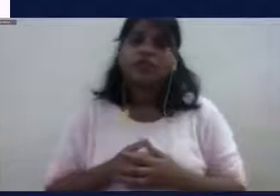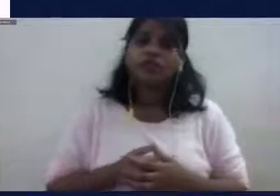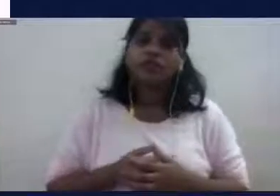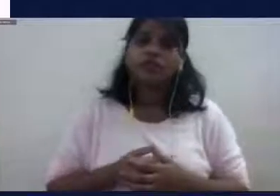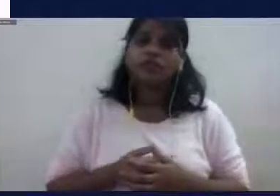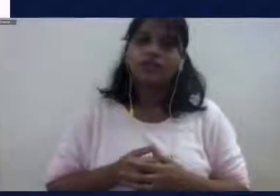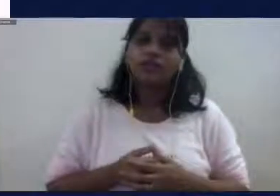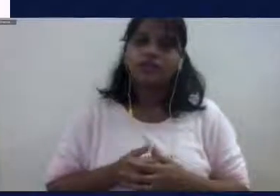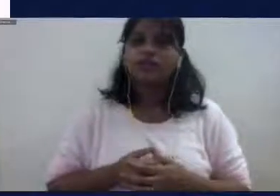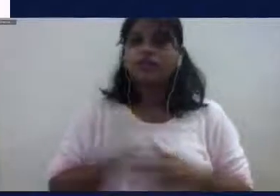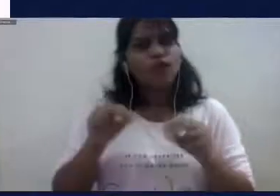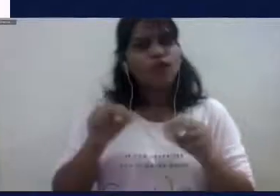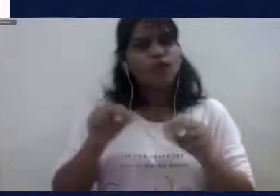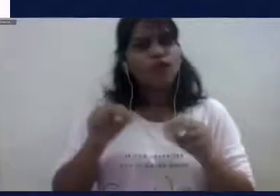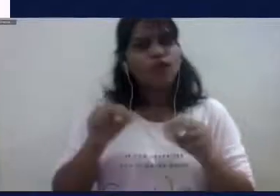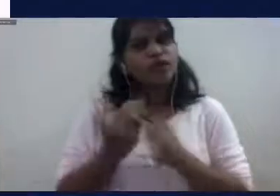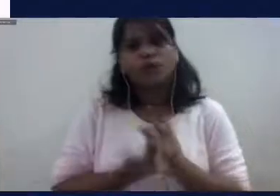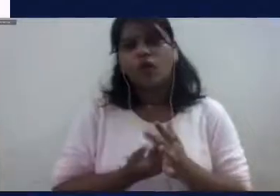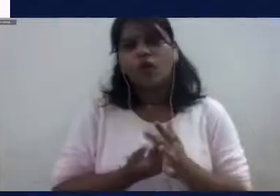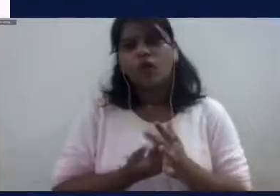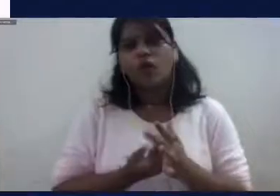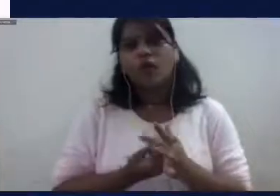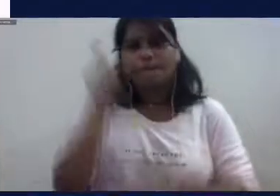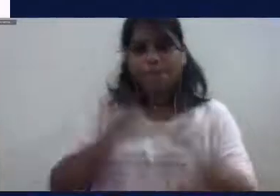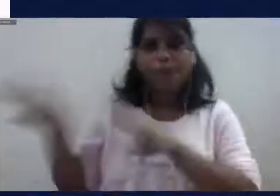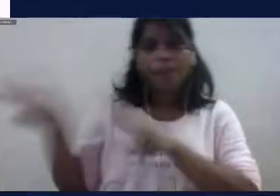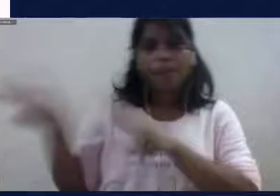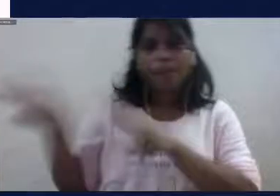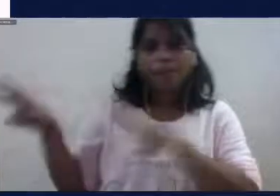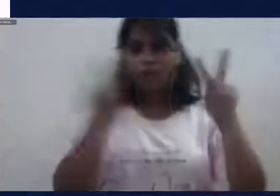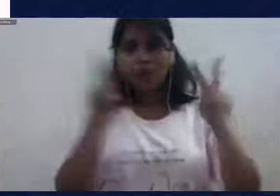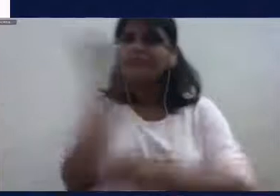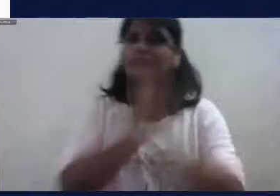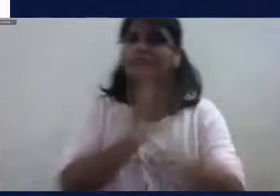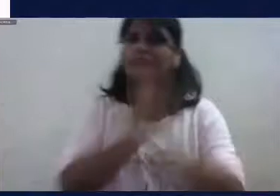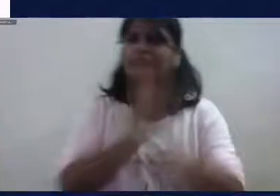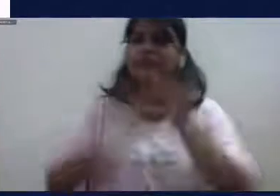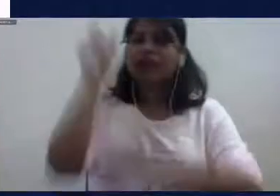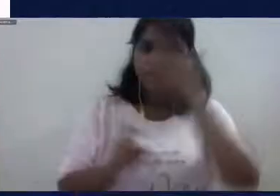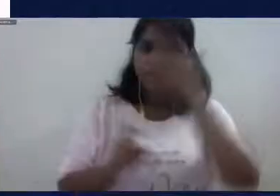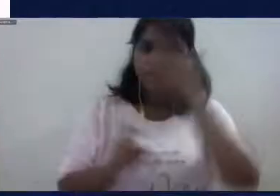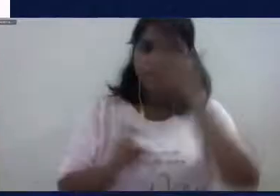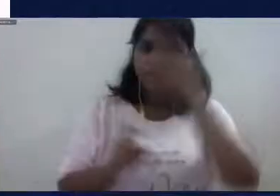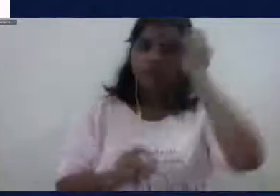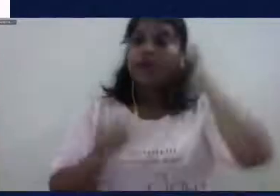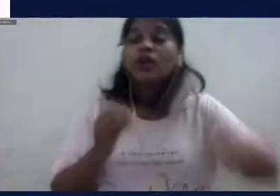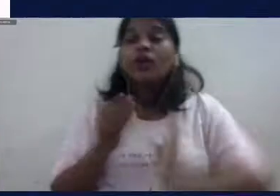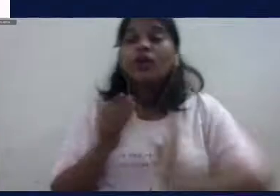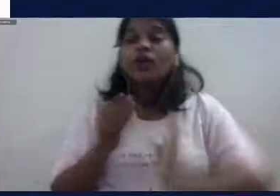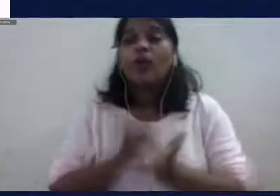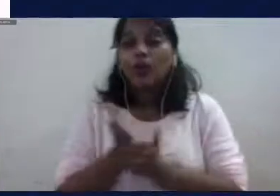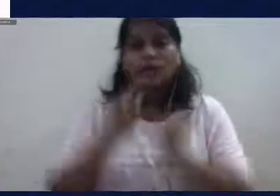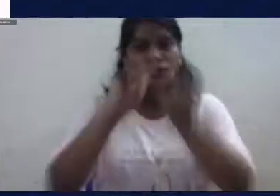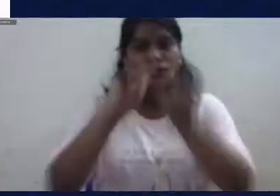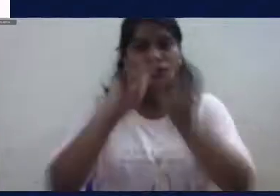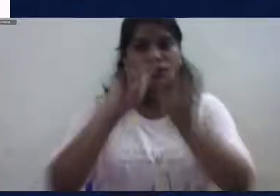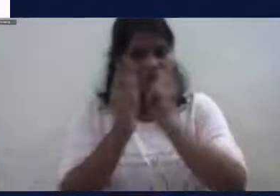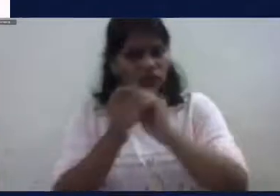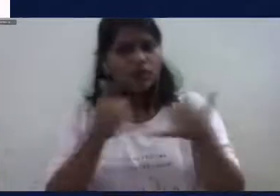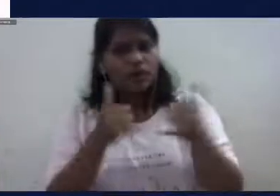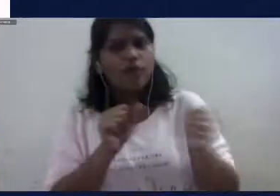it was not that people were looking at designers in a way of changing the game for